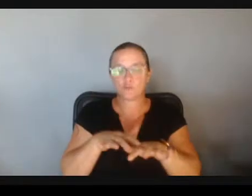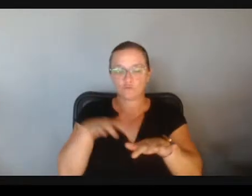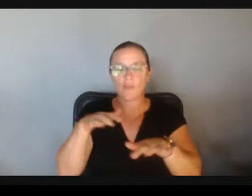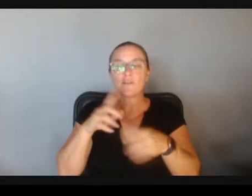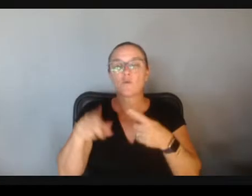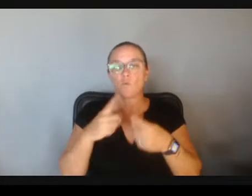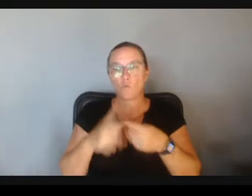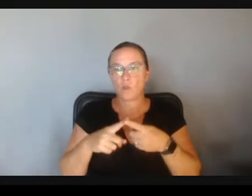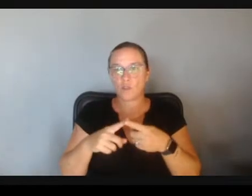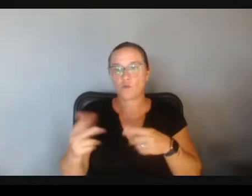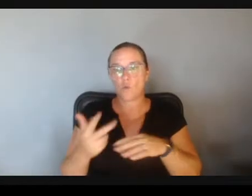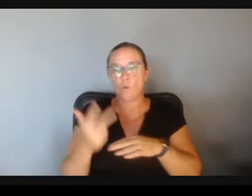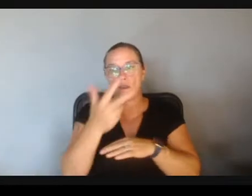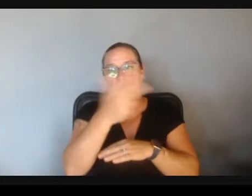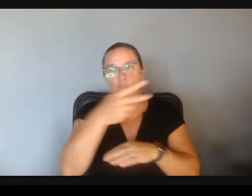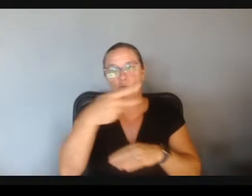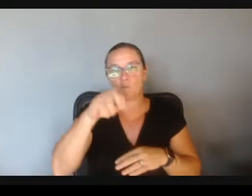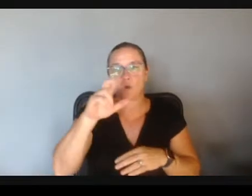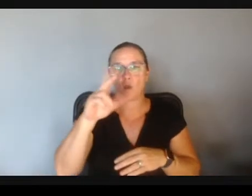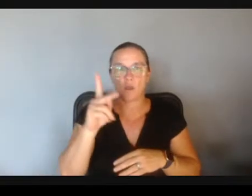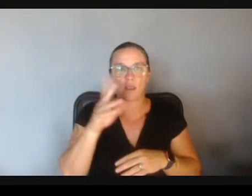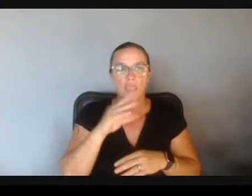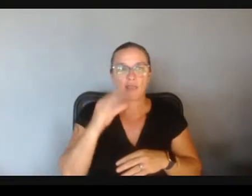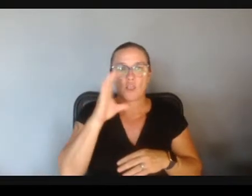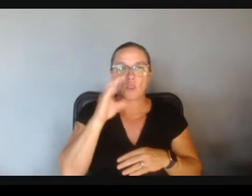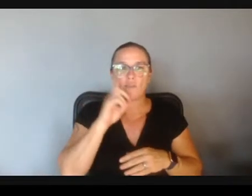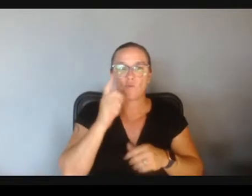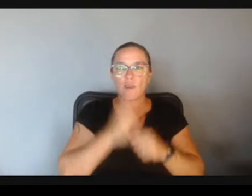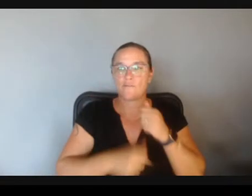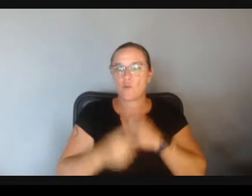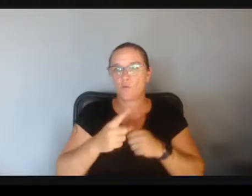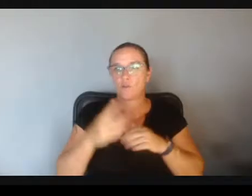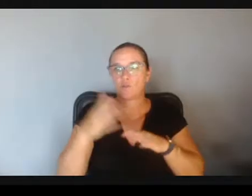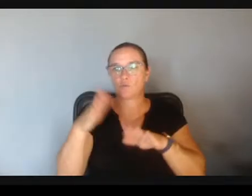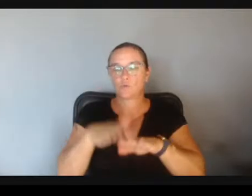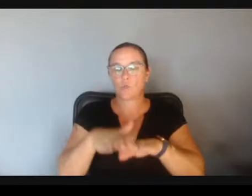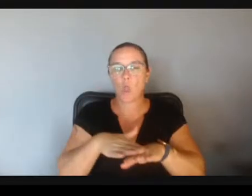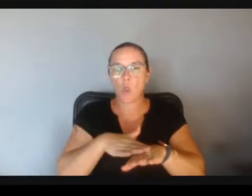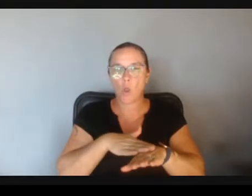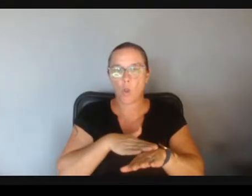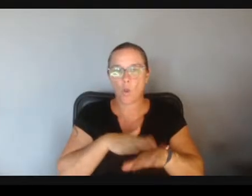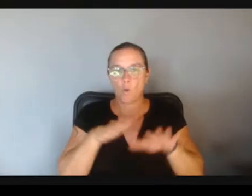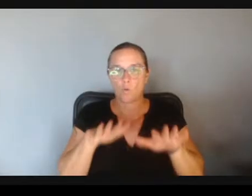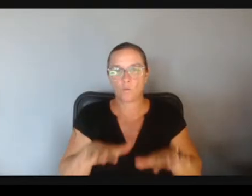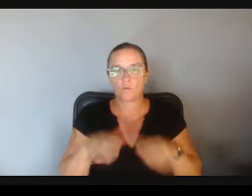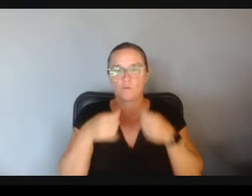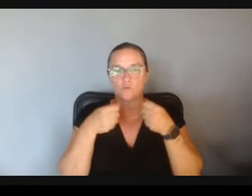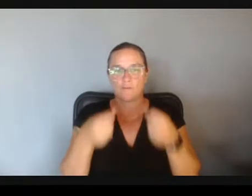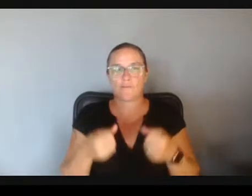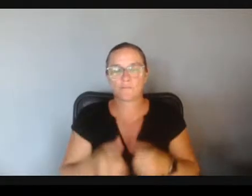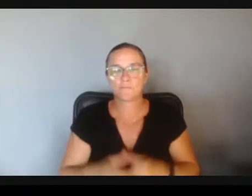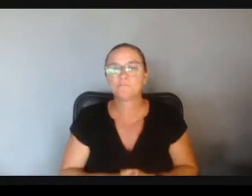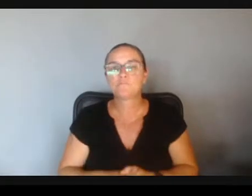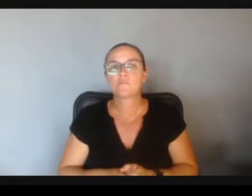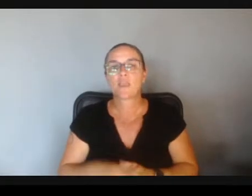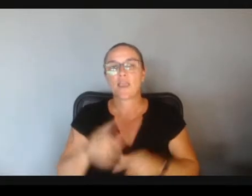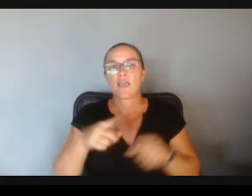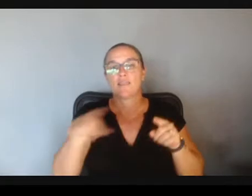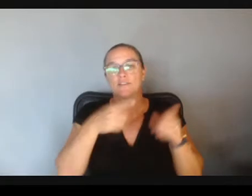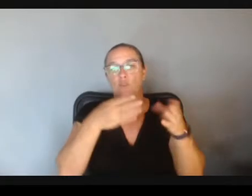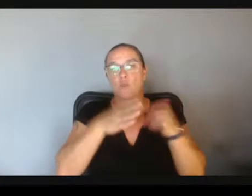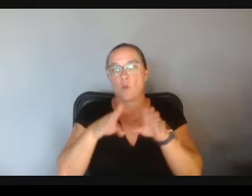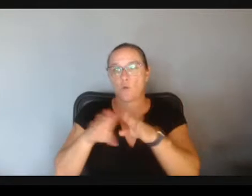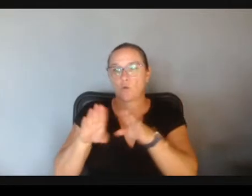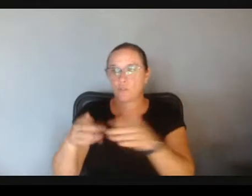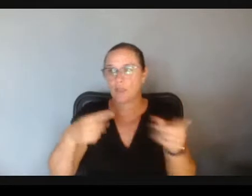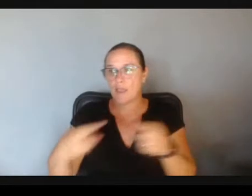going up the park, and those guys are looking for everybody to slow your roll. Here are the closures that are going on in the